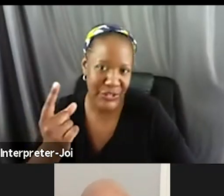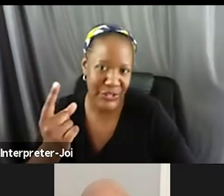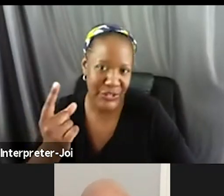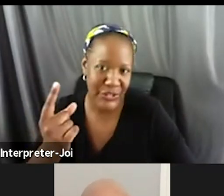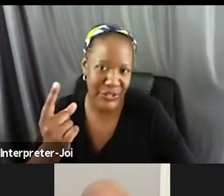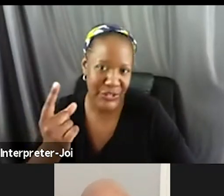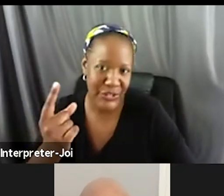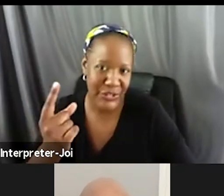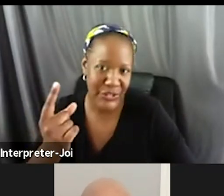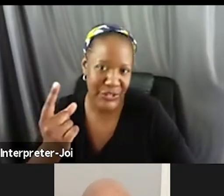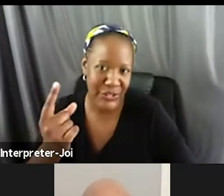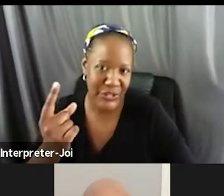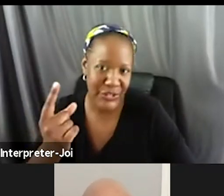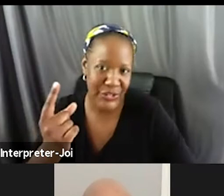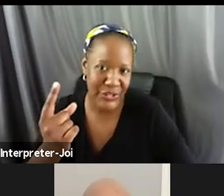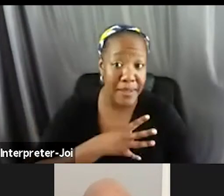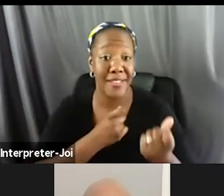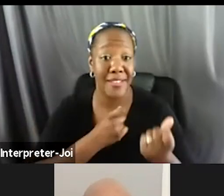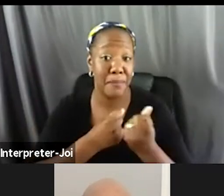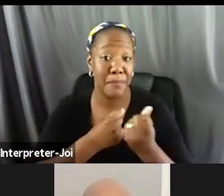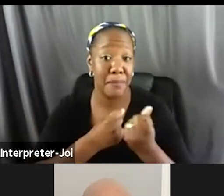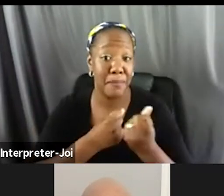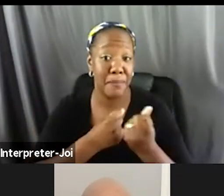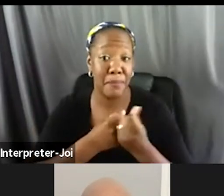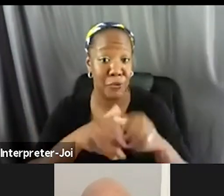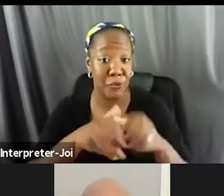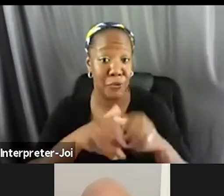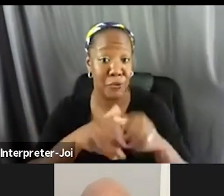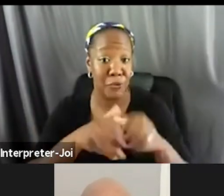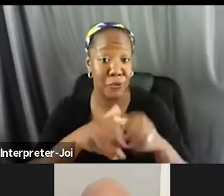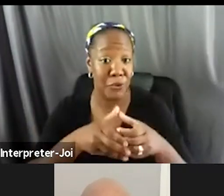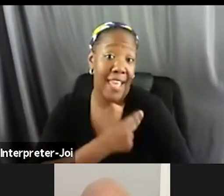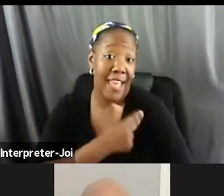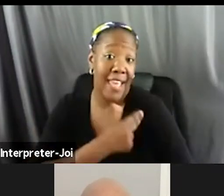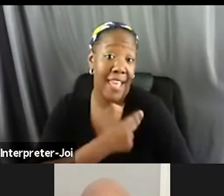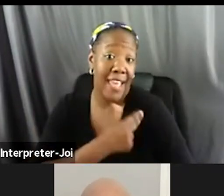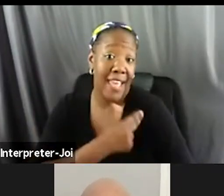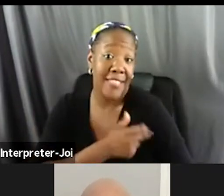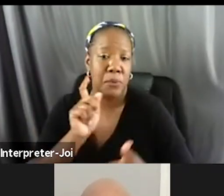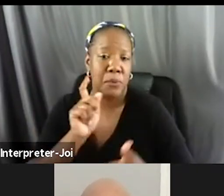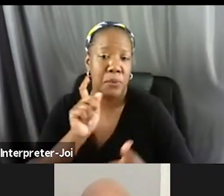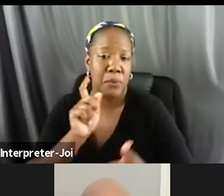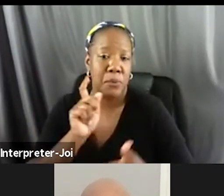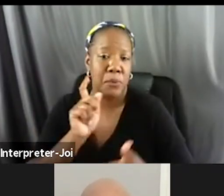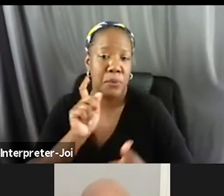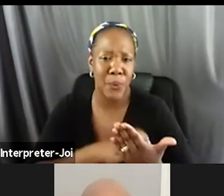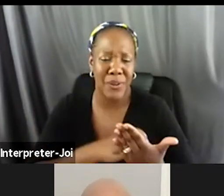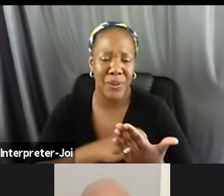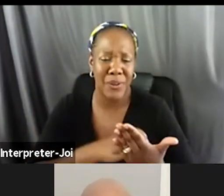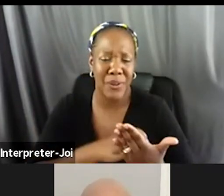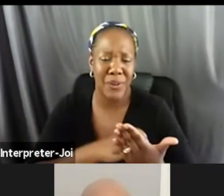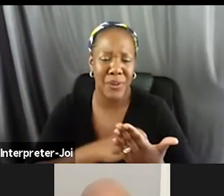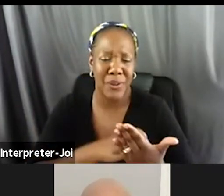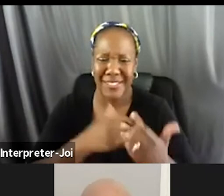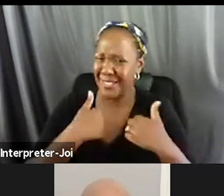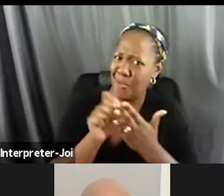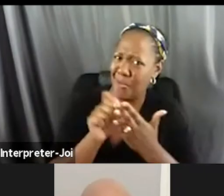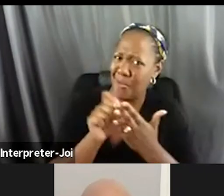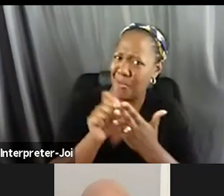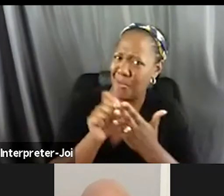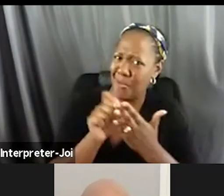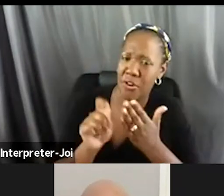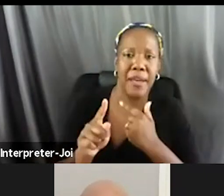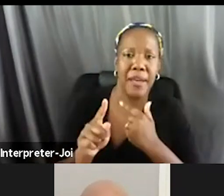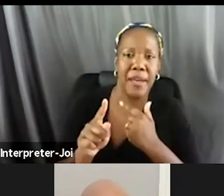to my support group that I had at the hospital, it was a writing course. I was like, I'm not a writer, but we ended up just the support of knowing